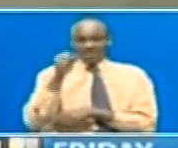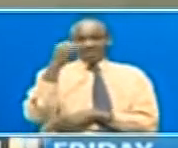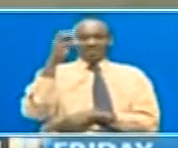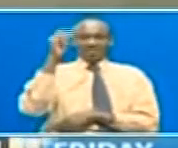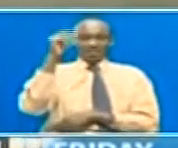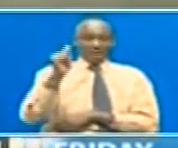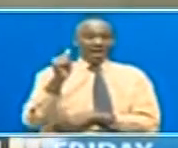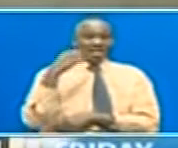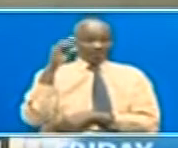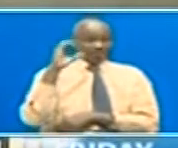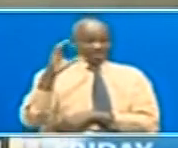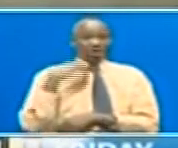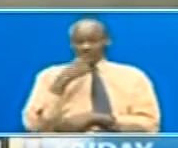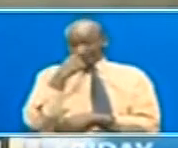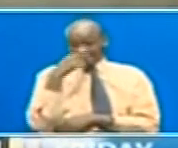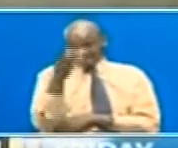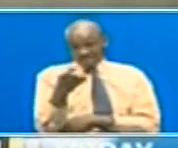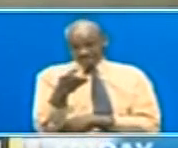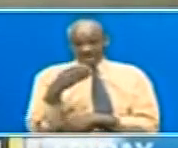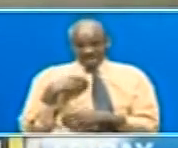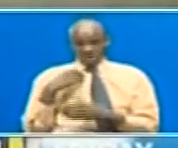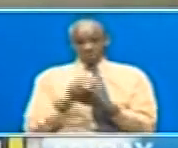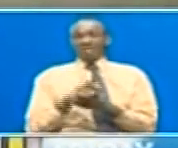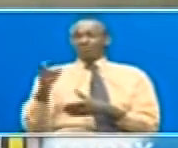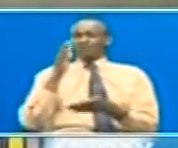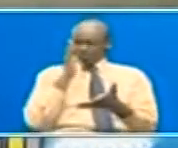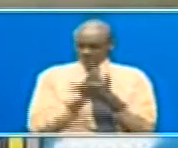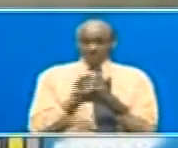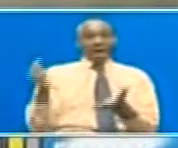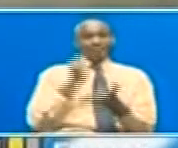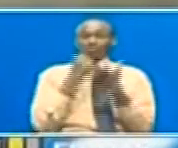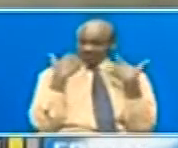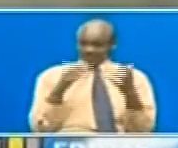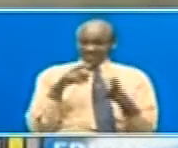August last year. Deputy Secretary General Asava Kadima confirmed the appointment.